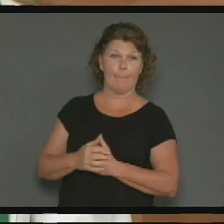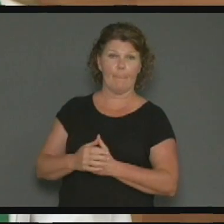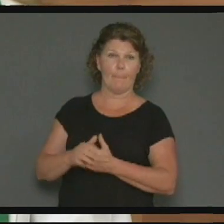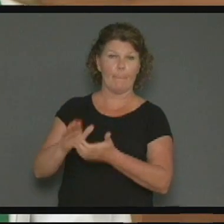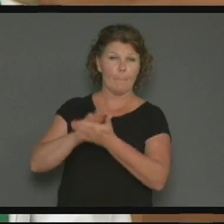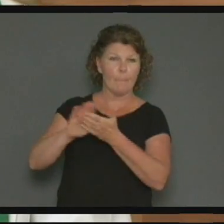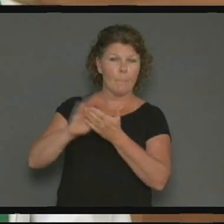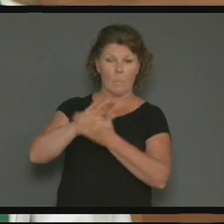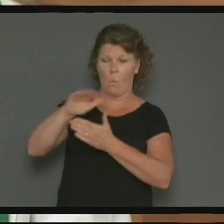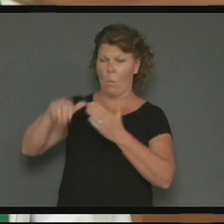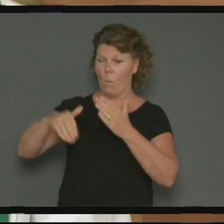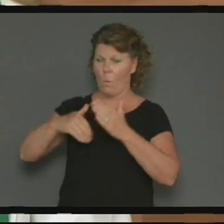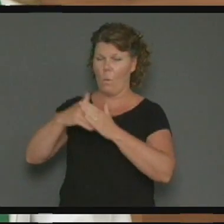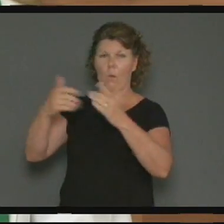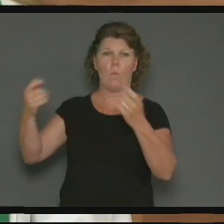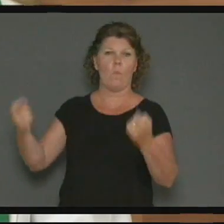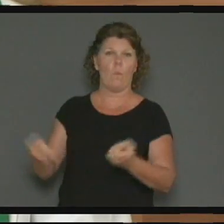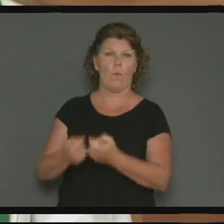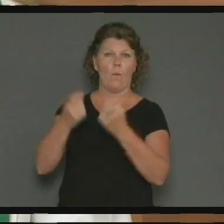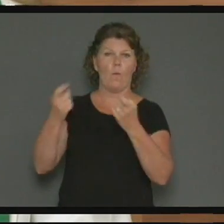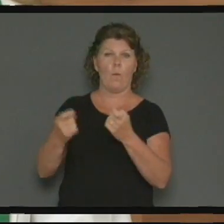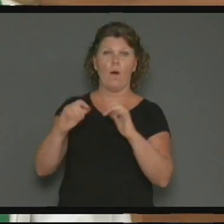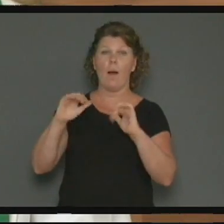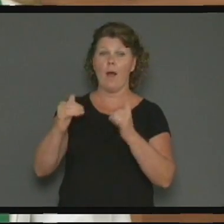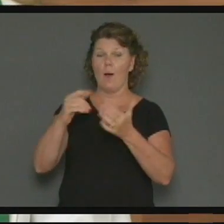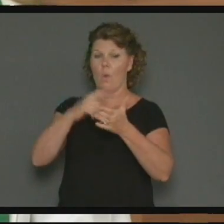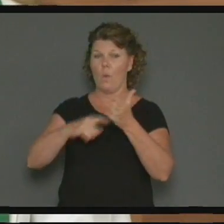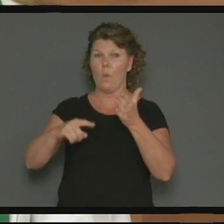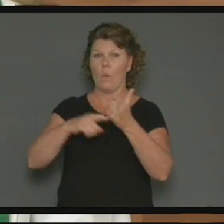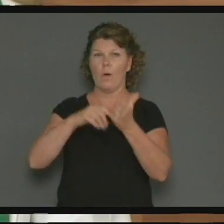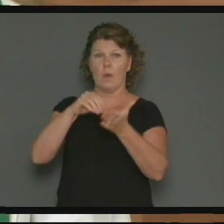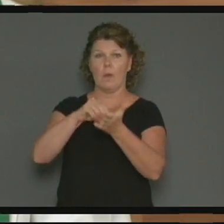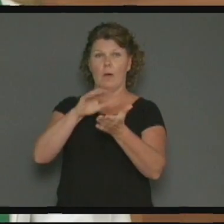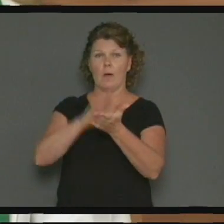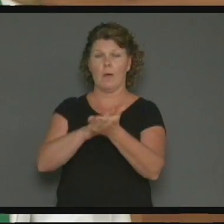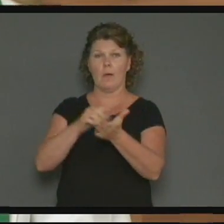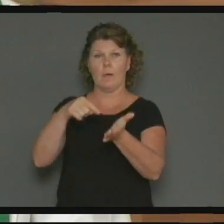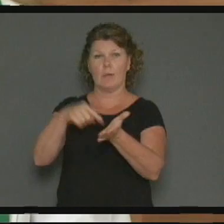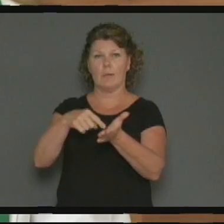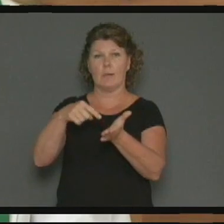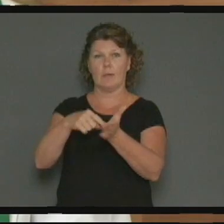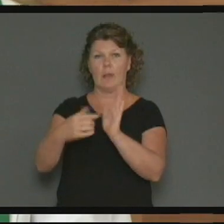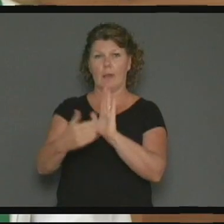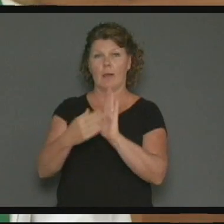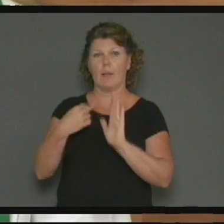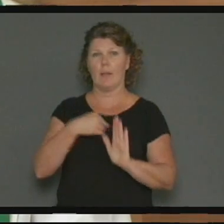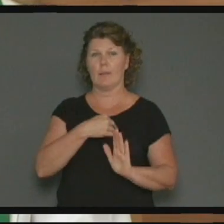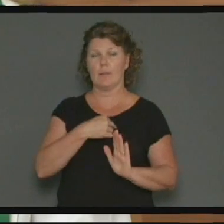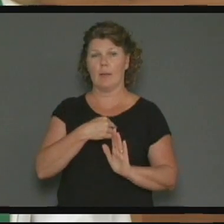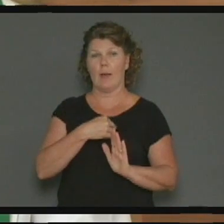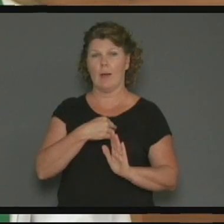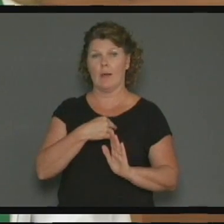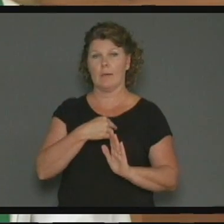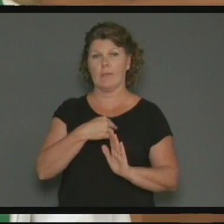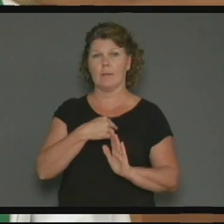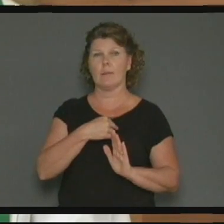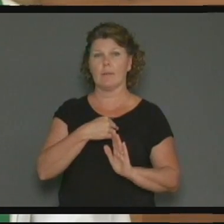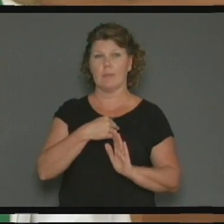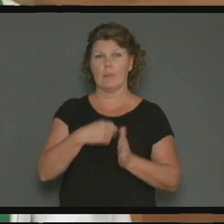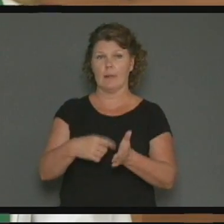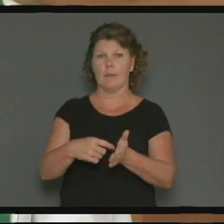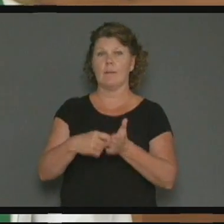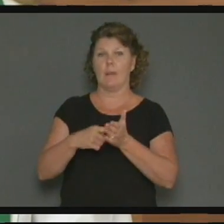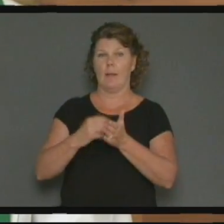us all our trespasses by canceling the record of debt that stood against us with its legal